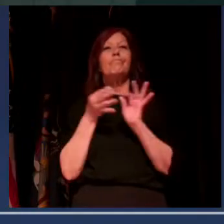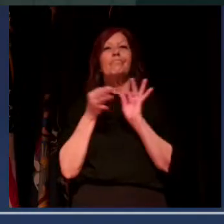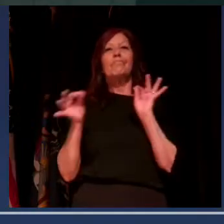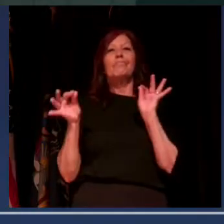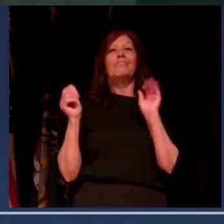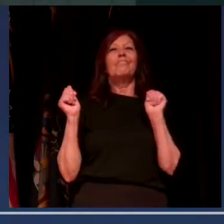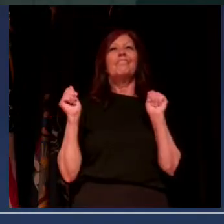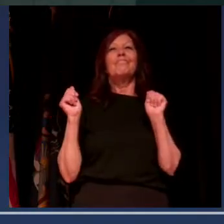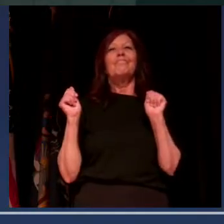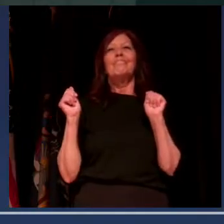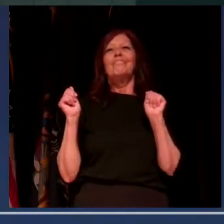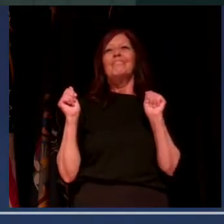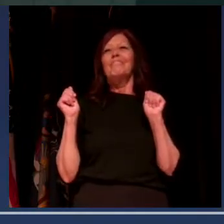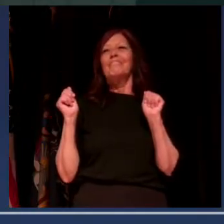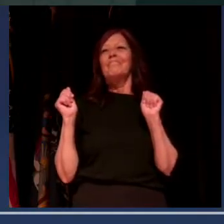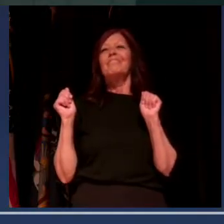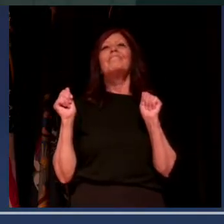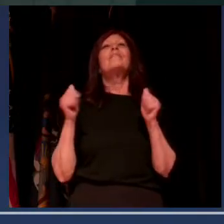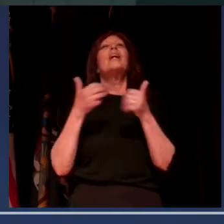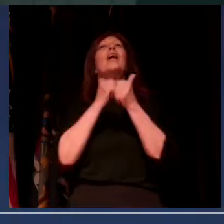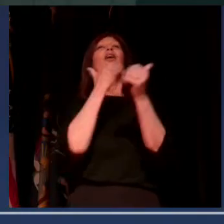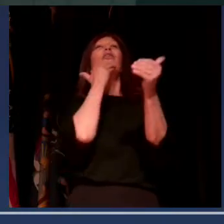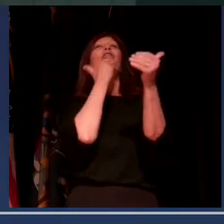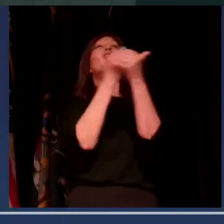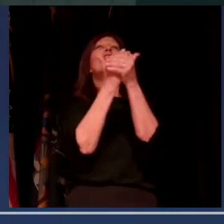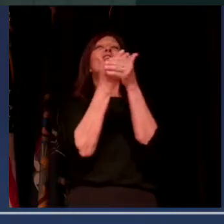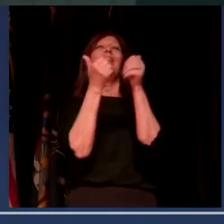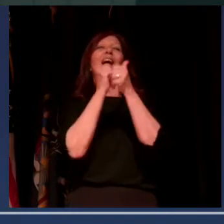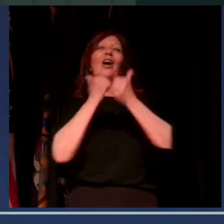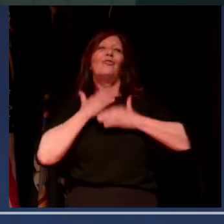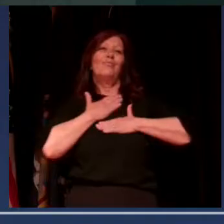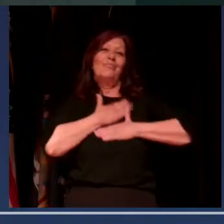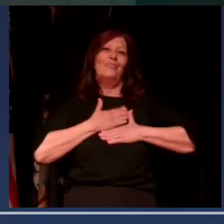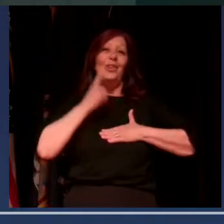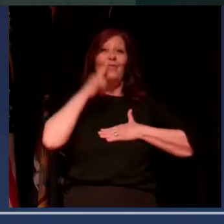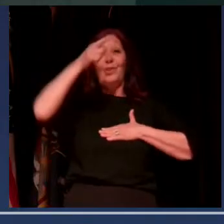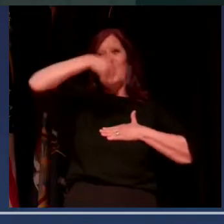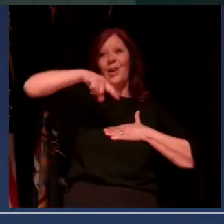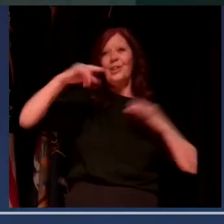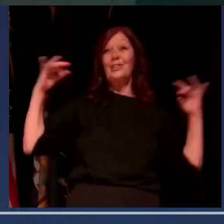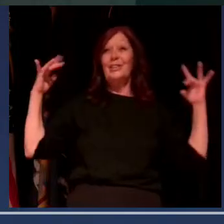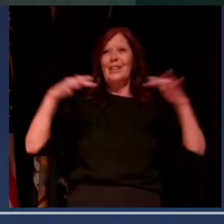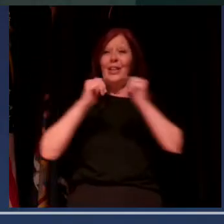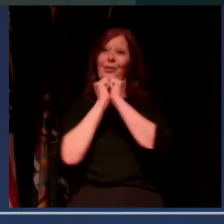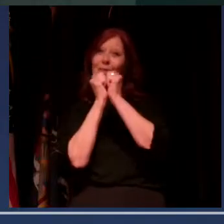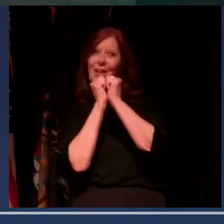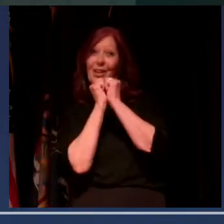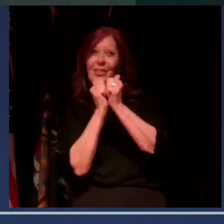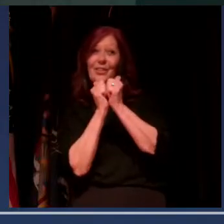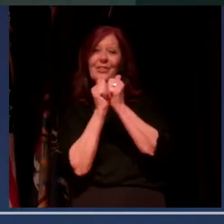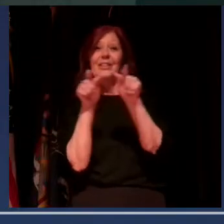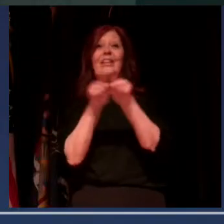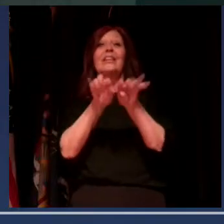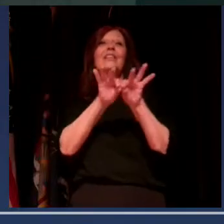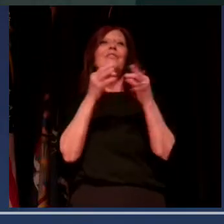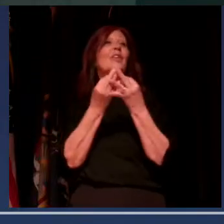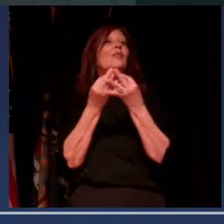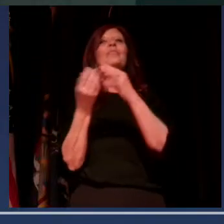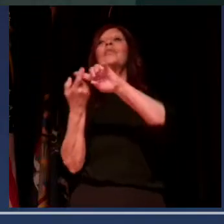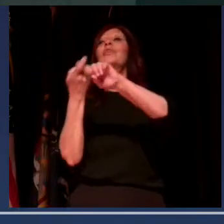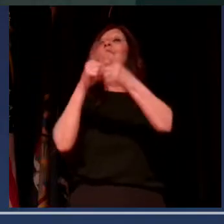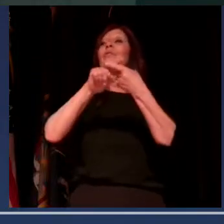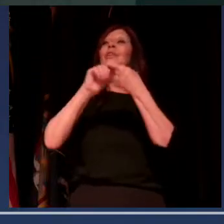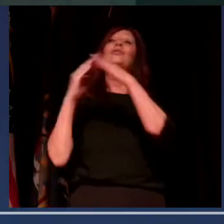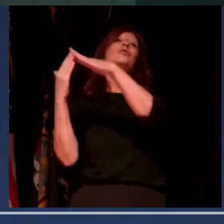shevet achim gam yachad. How good and how pleasurable it is for us to gather together as family, as friends, as